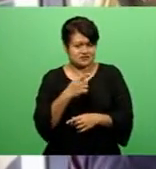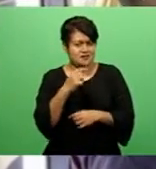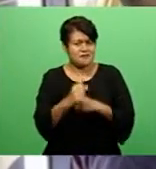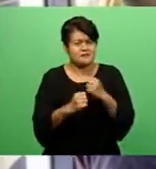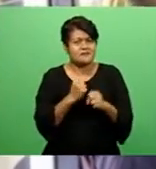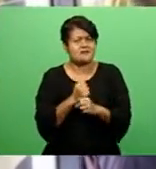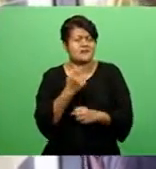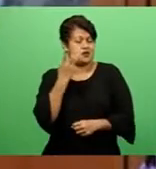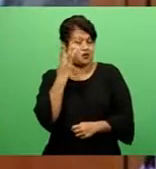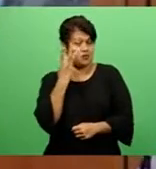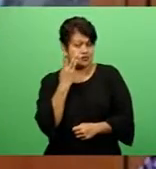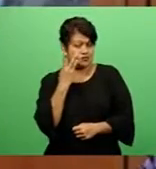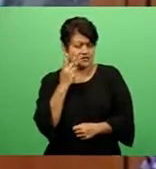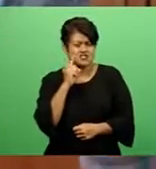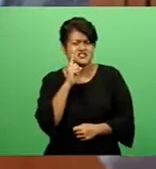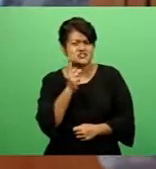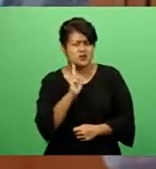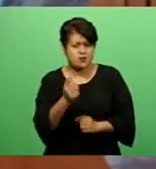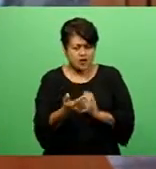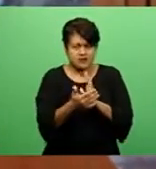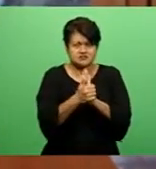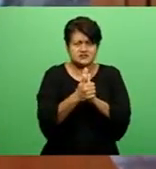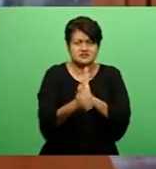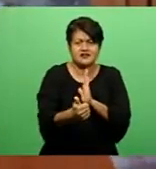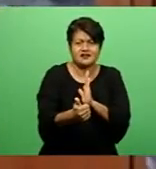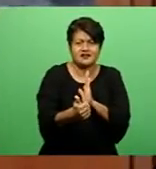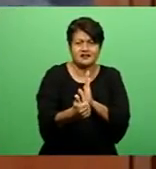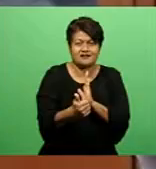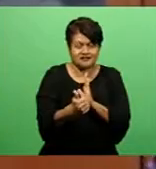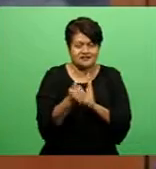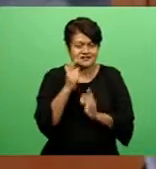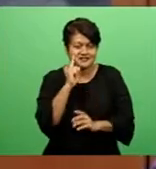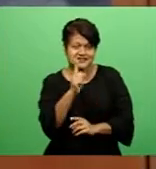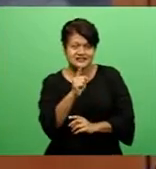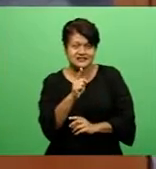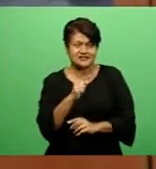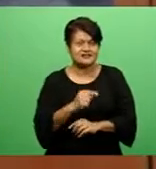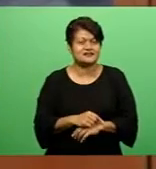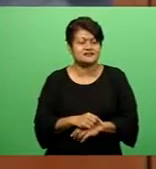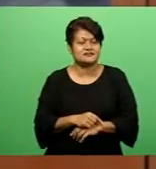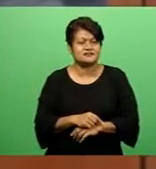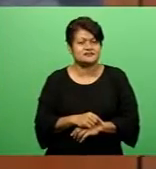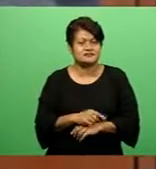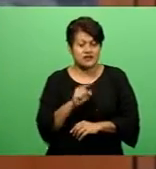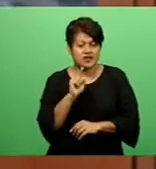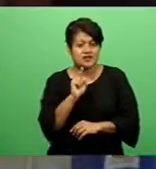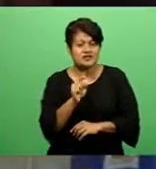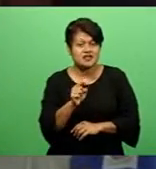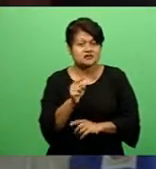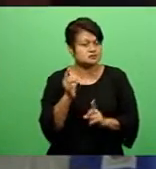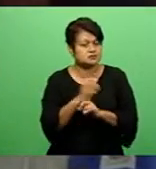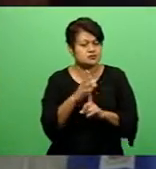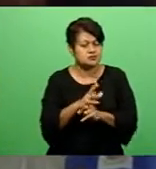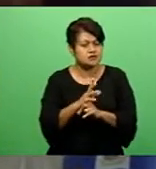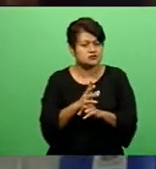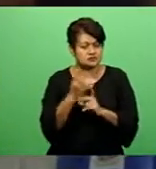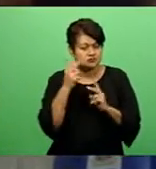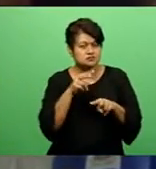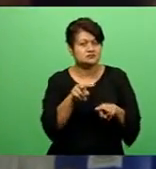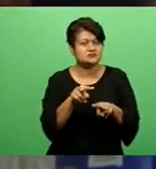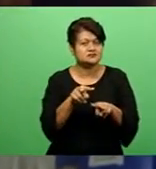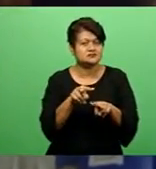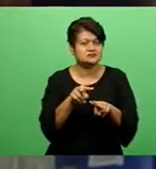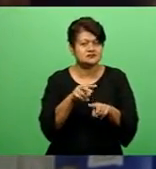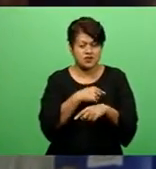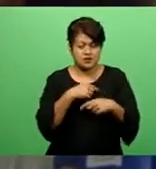we have, see what we deliver, right? And that's one of the barriers that we all have to break. She adds that the work